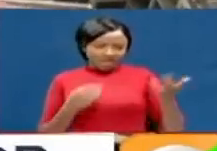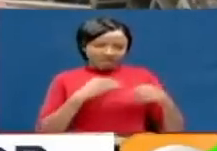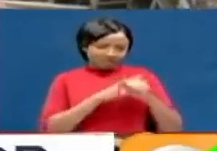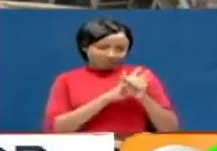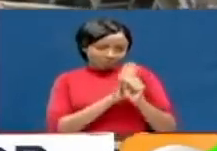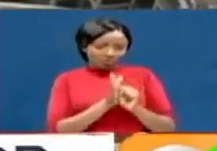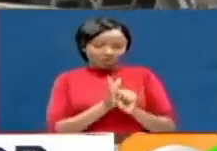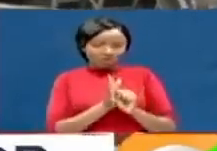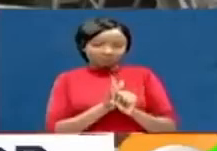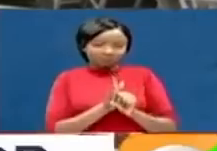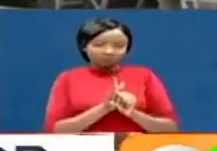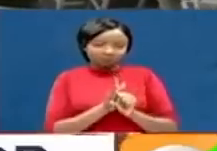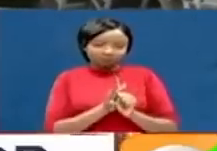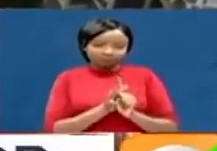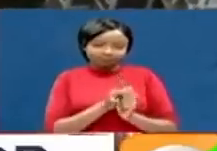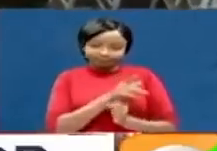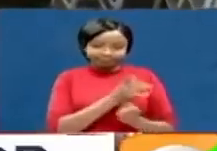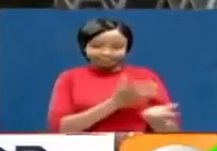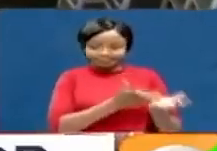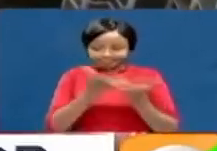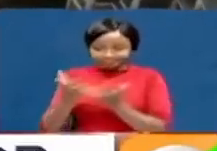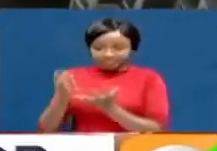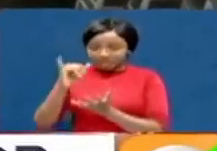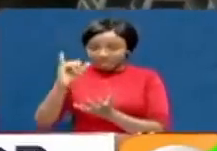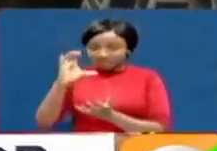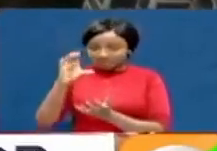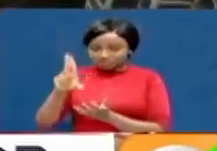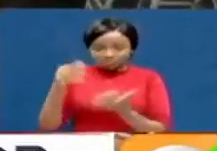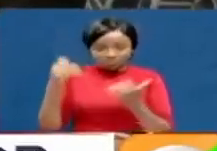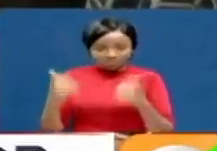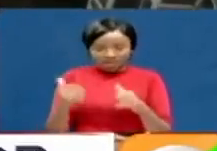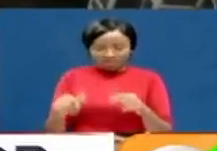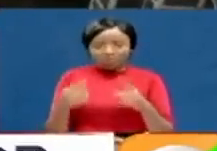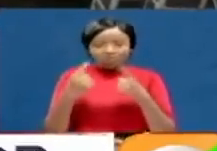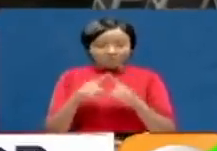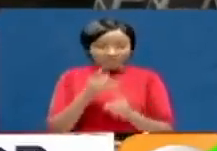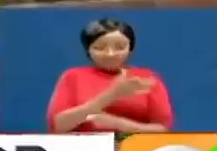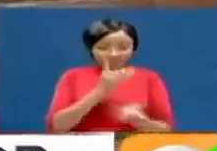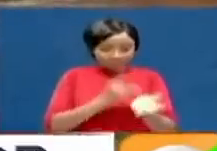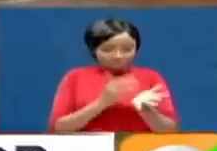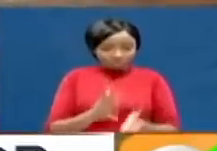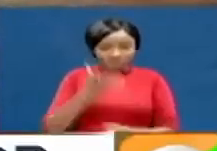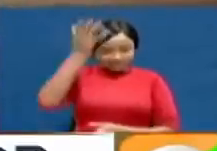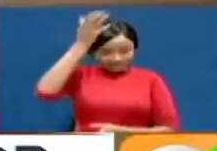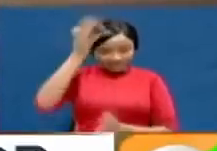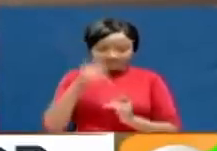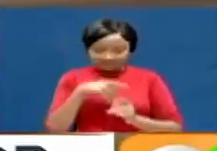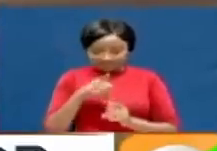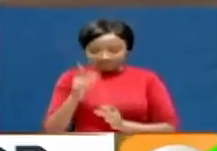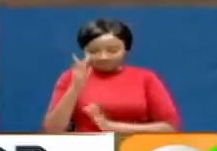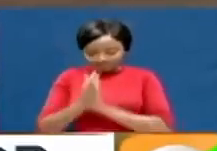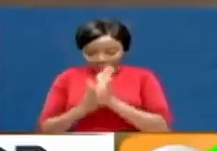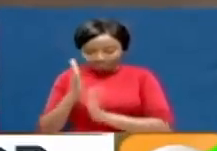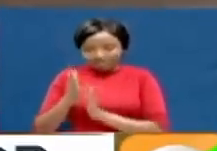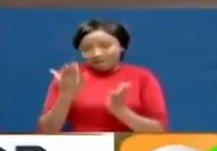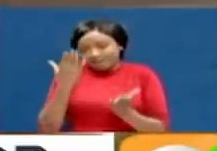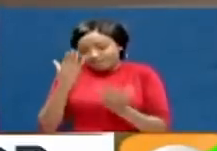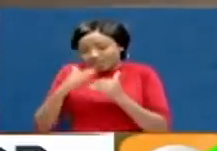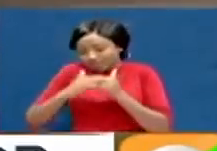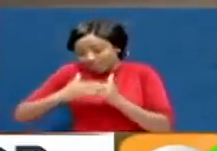Kenyatta University Hospital has been taken to the ICU, but doctors and nurses are preparing themselves for